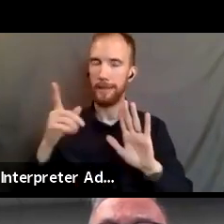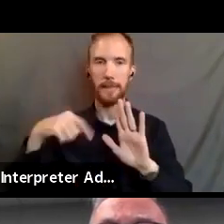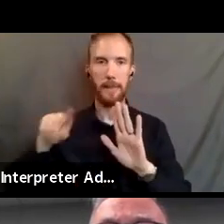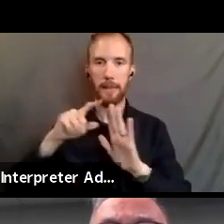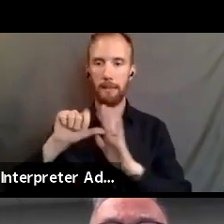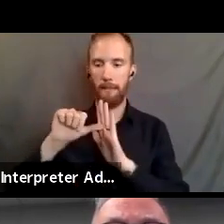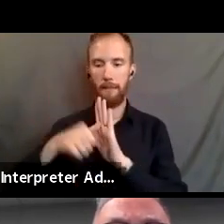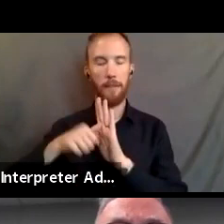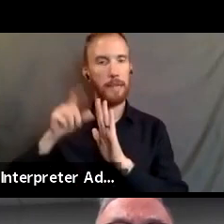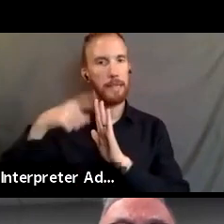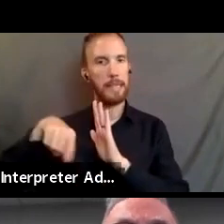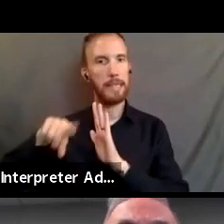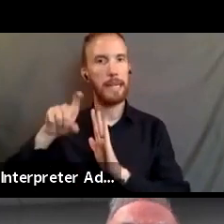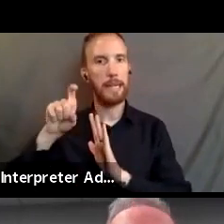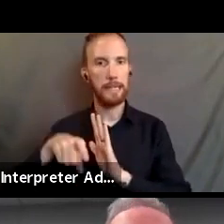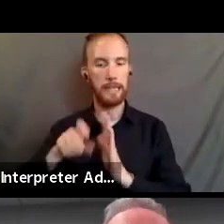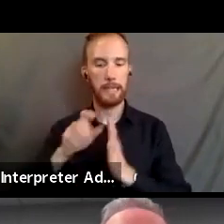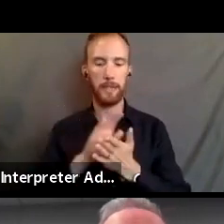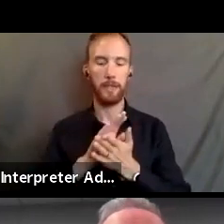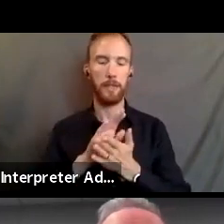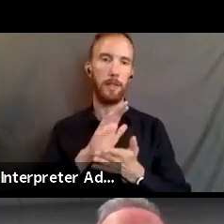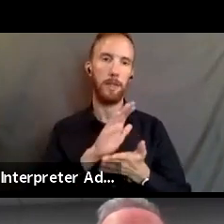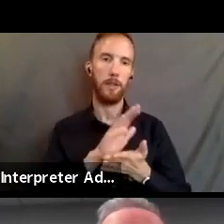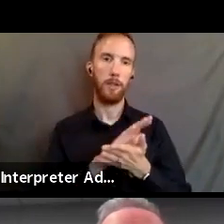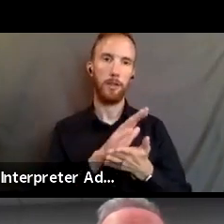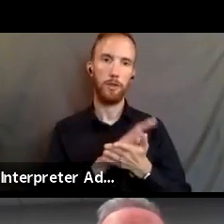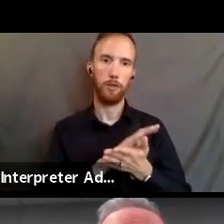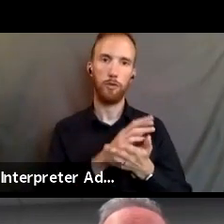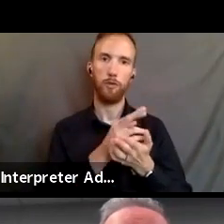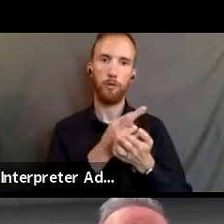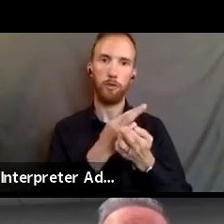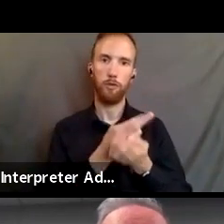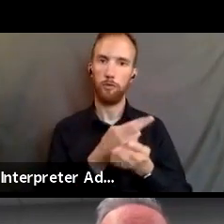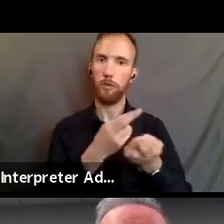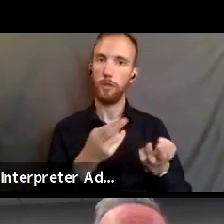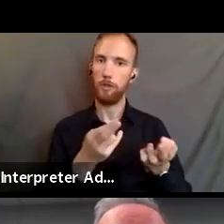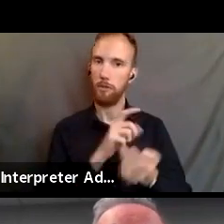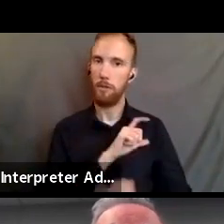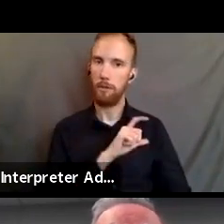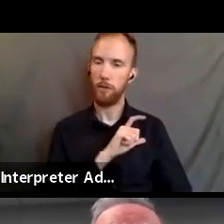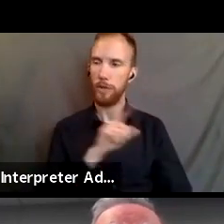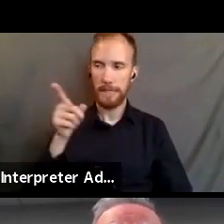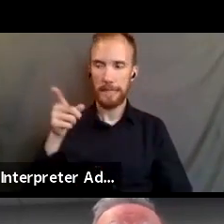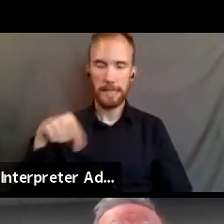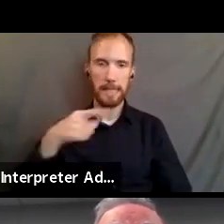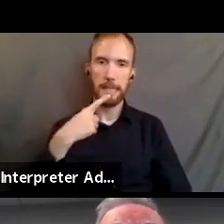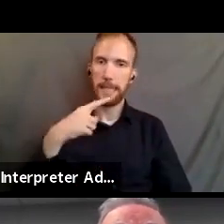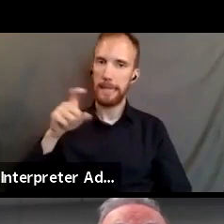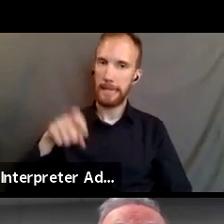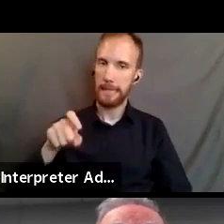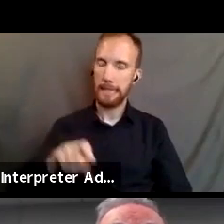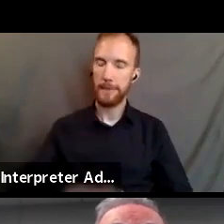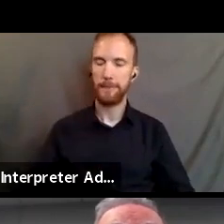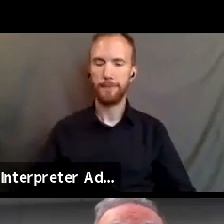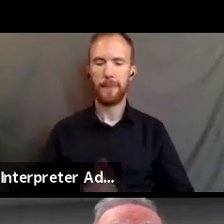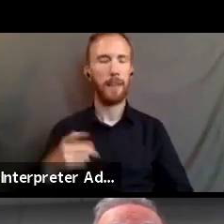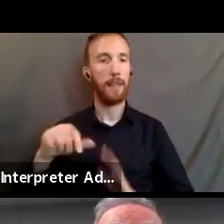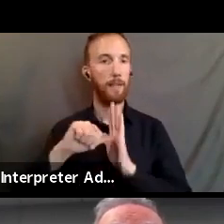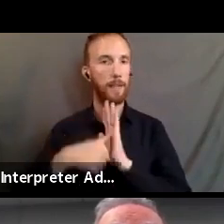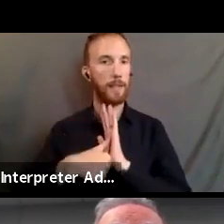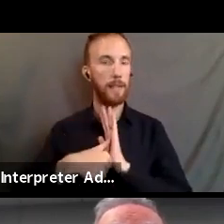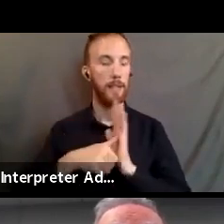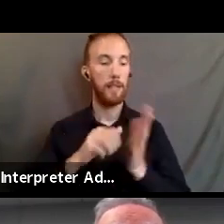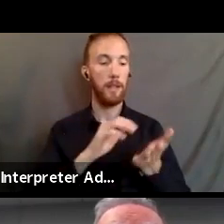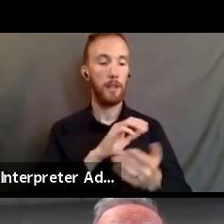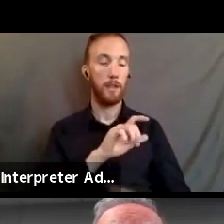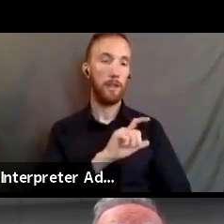their school resource officers um they have pointed to how the school resource officer plays